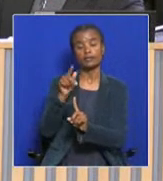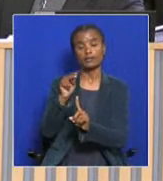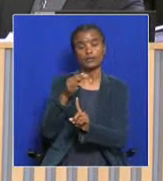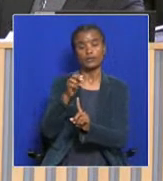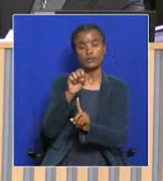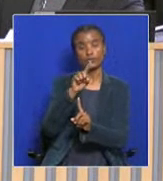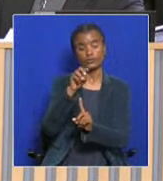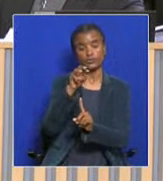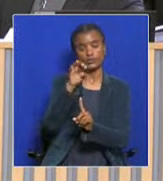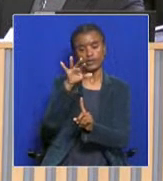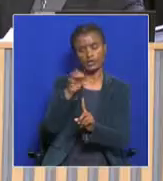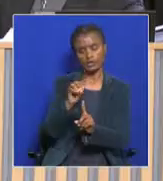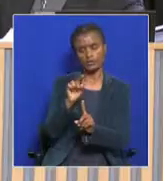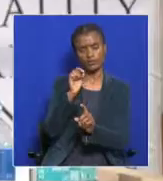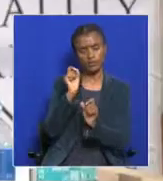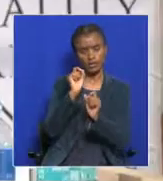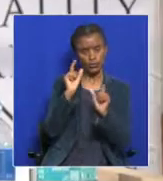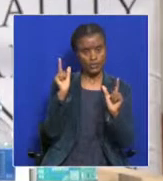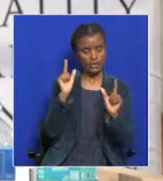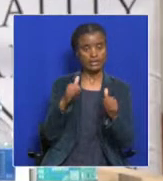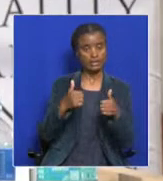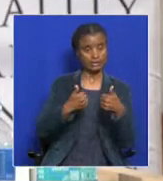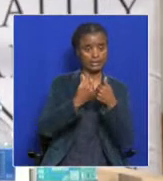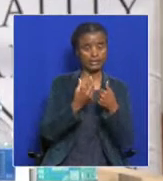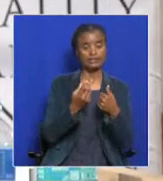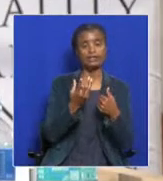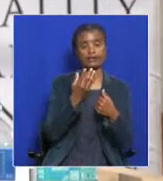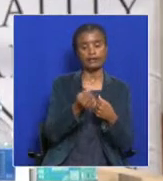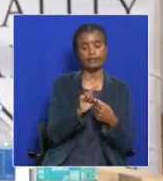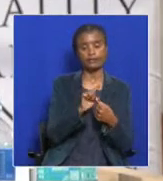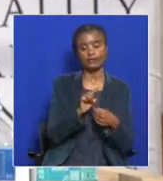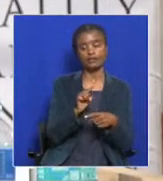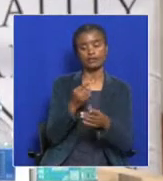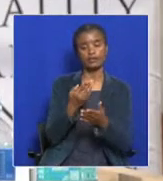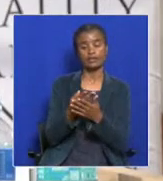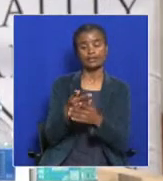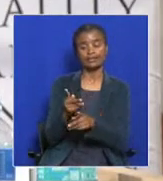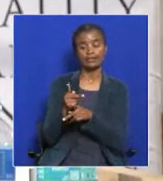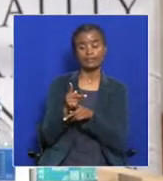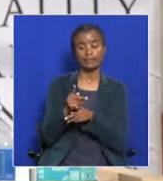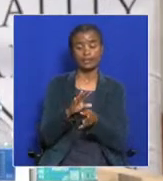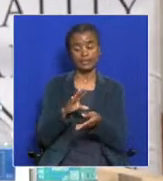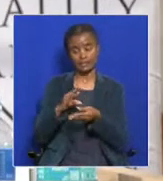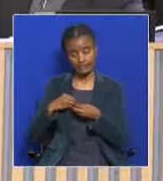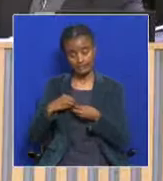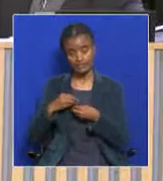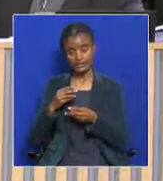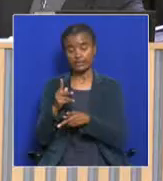predicament of wanting to store or her to accept those drugs at Menzimtoti.